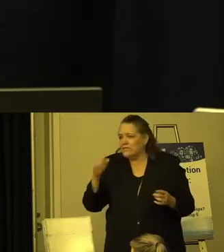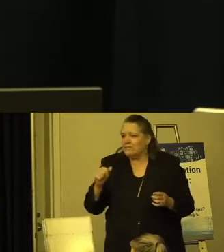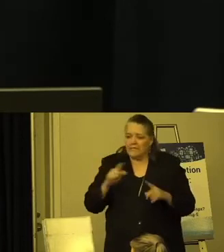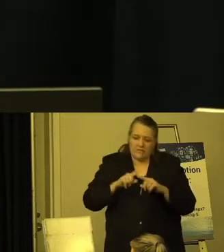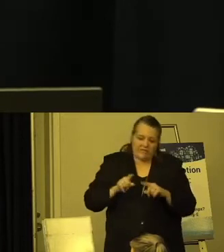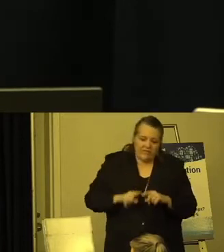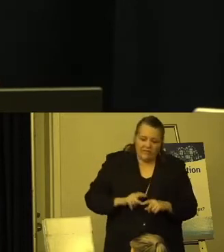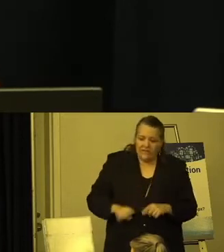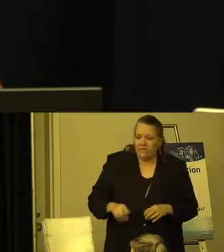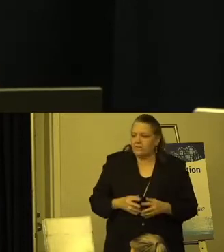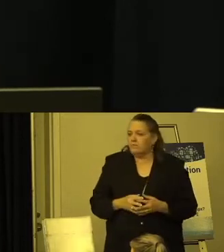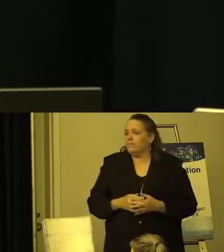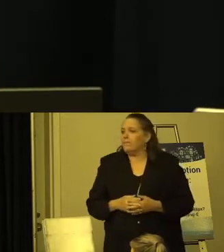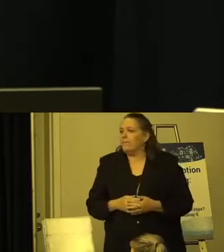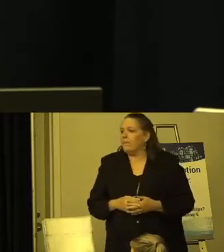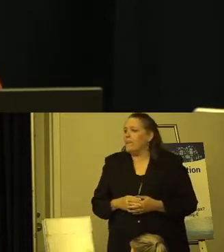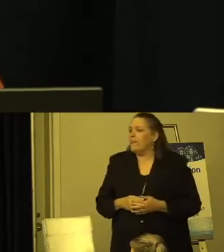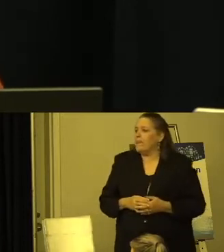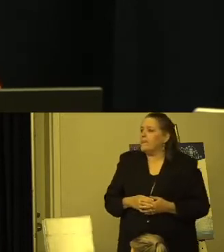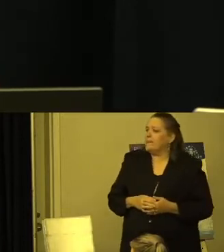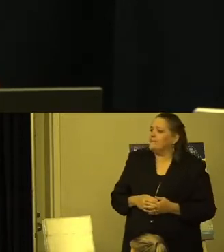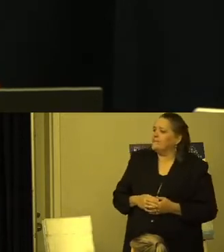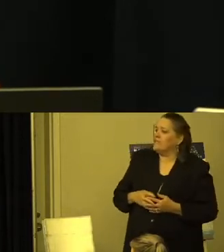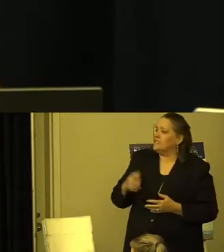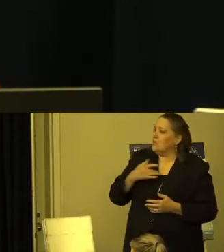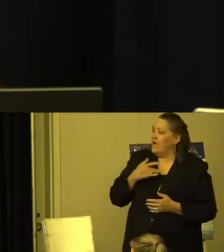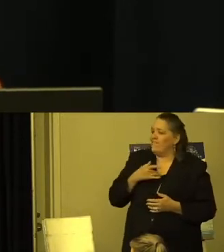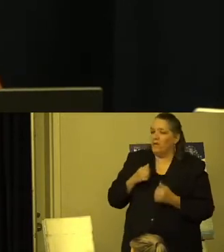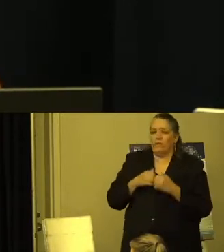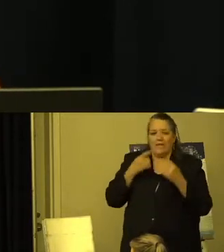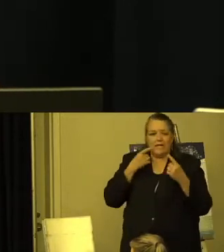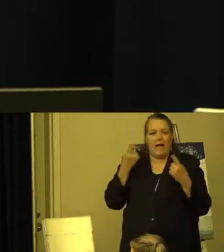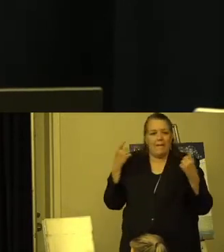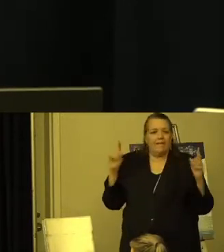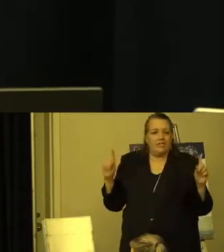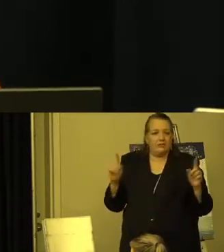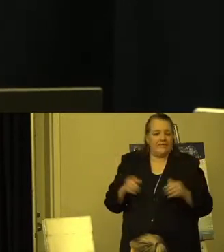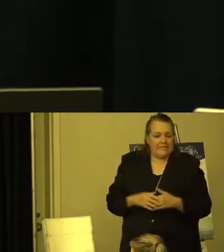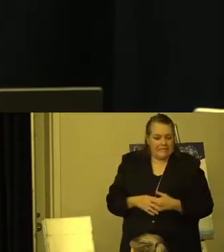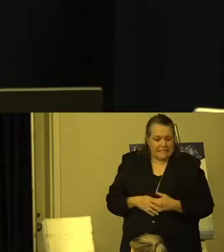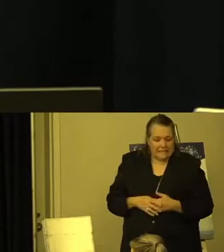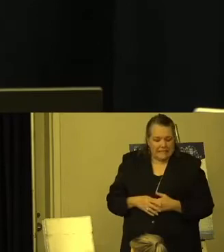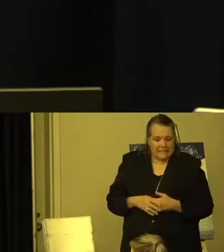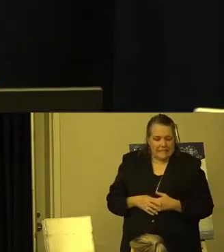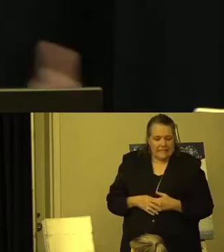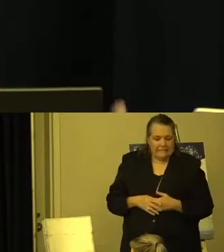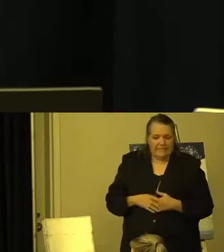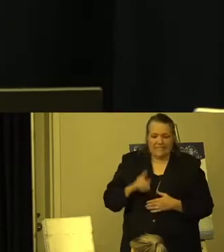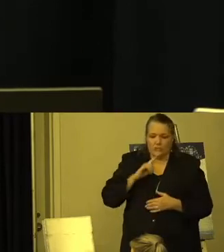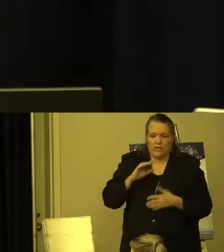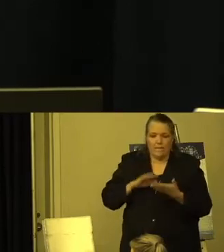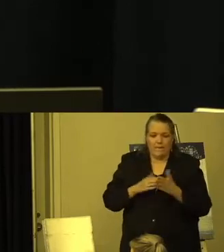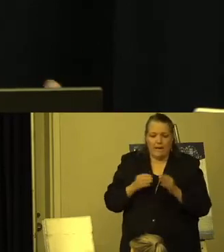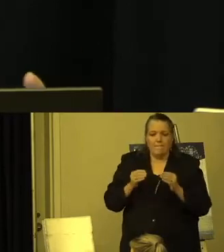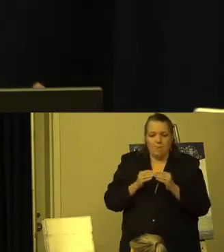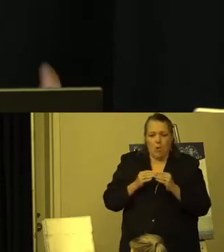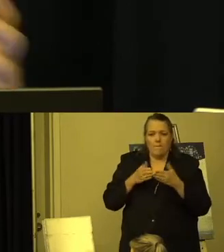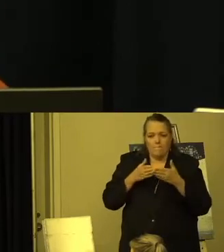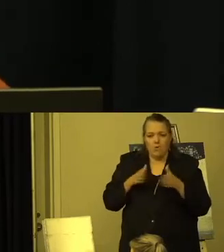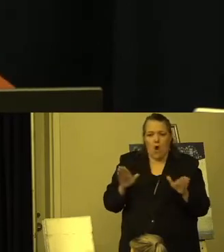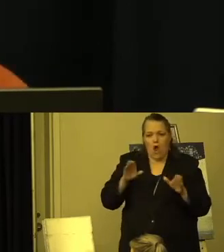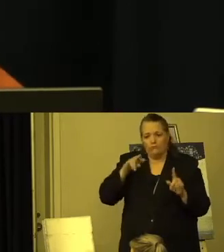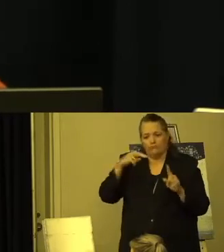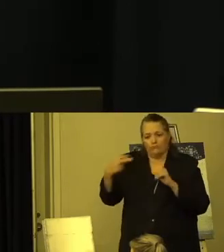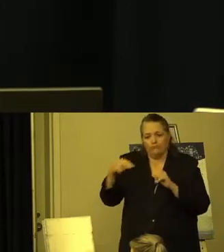So I feel like in terms of accomplishments, the field has broadened the dialogue to